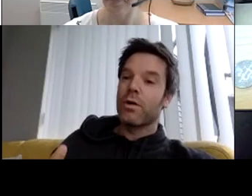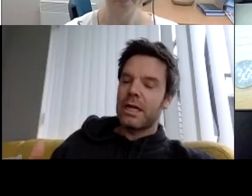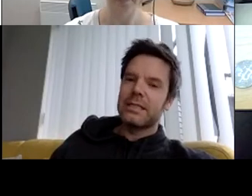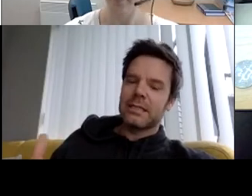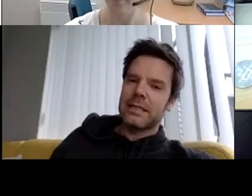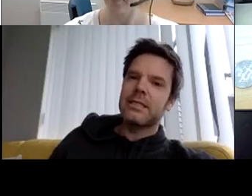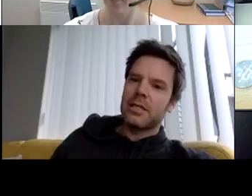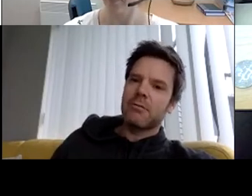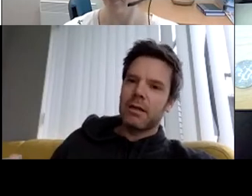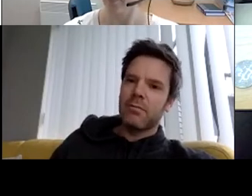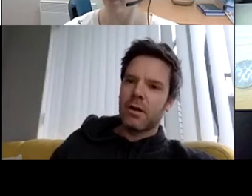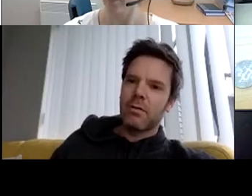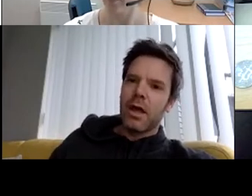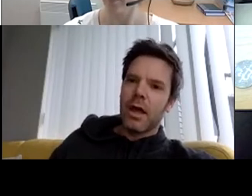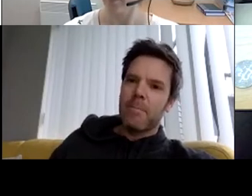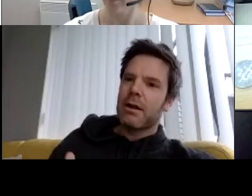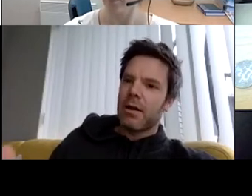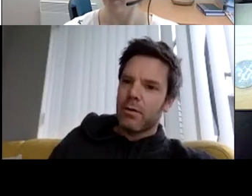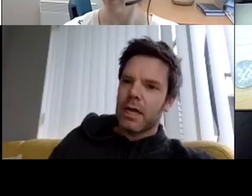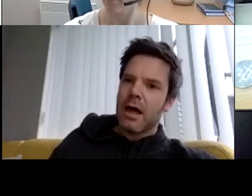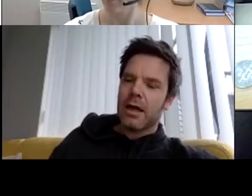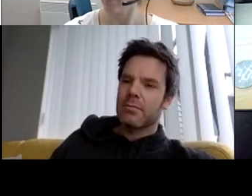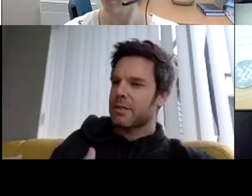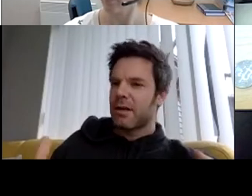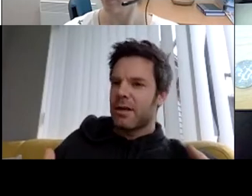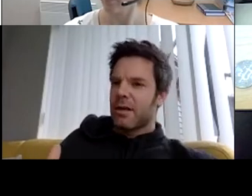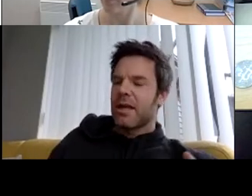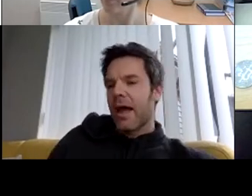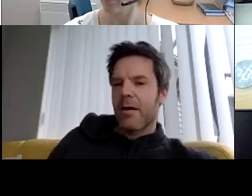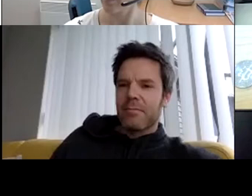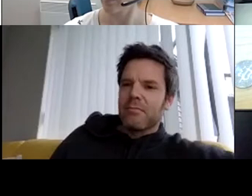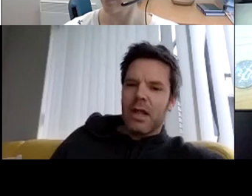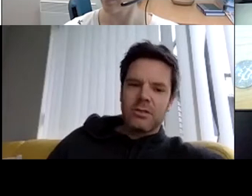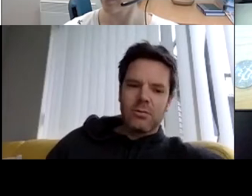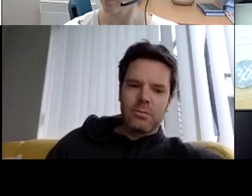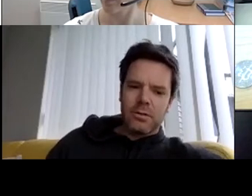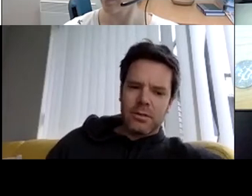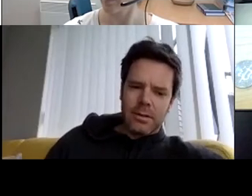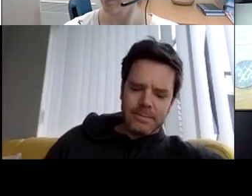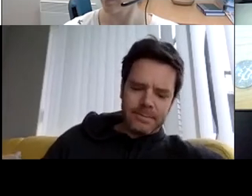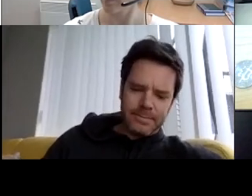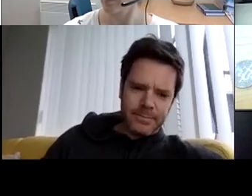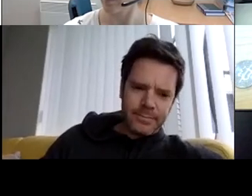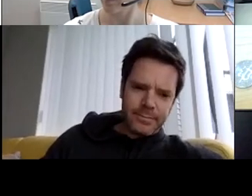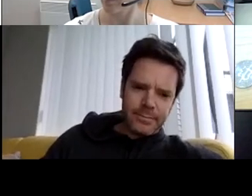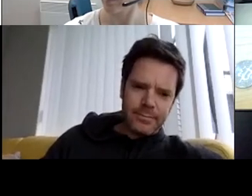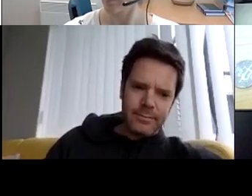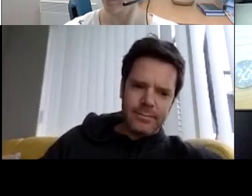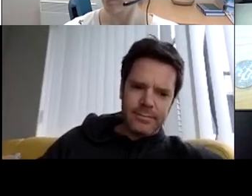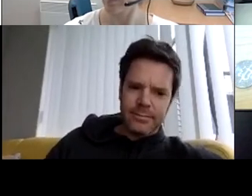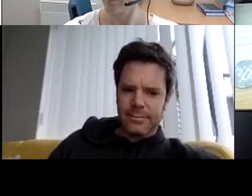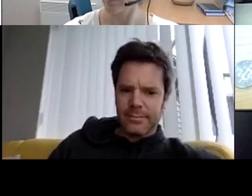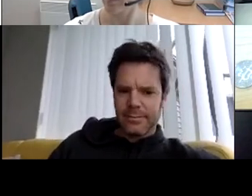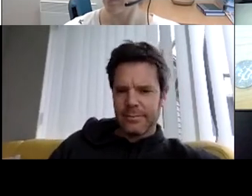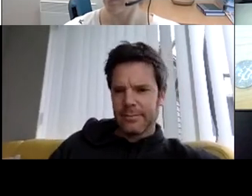or at least that seek to generate, you know, better equity outcomes. So, yeah, any sort of response to that? Yeah,